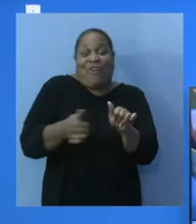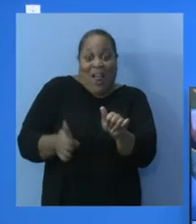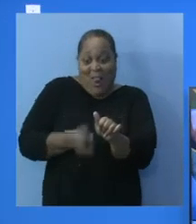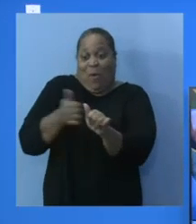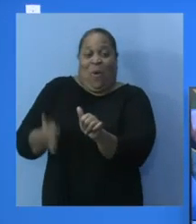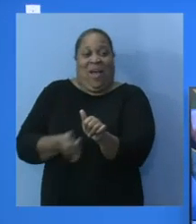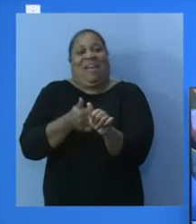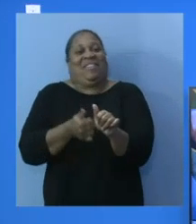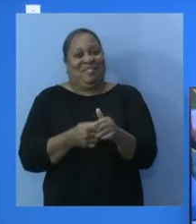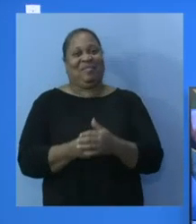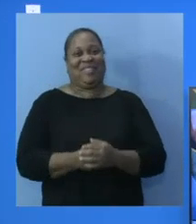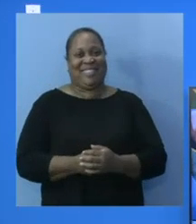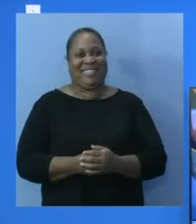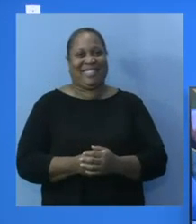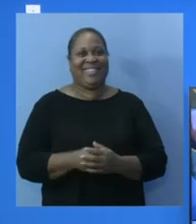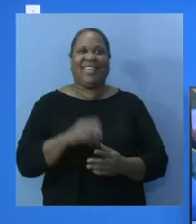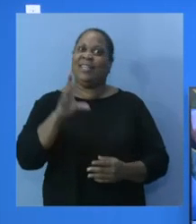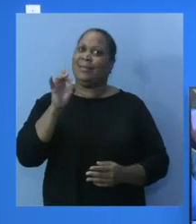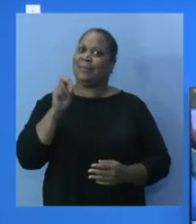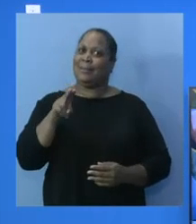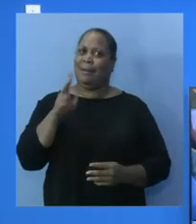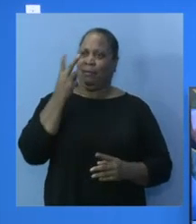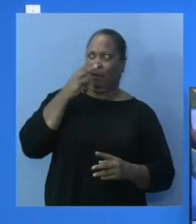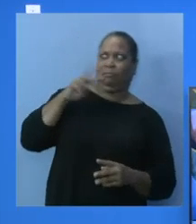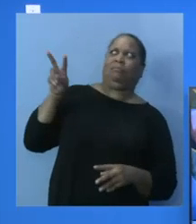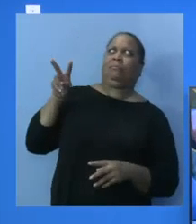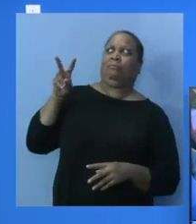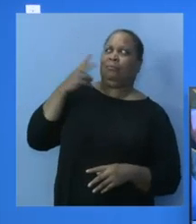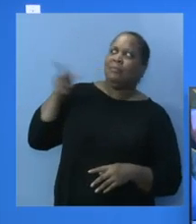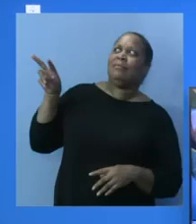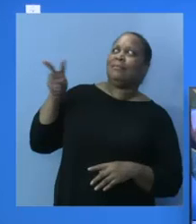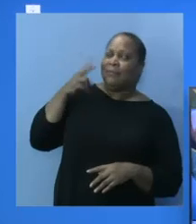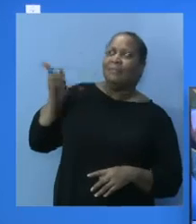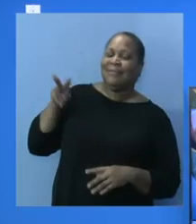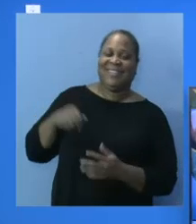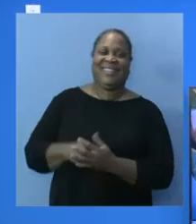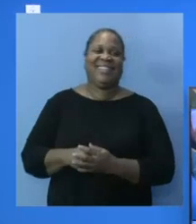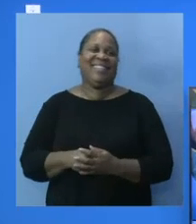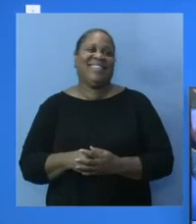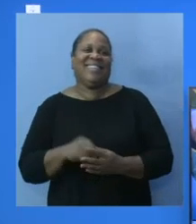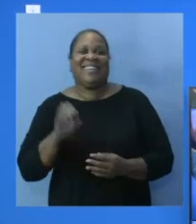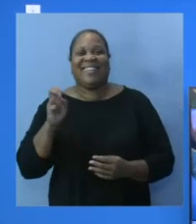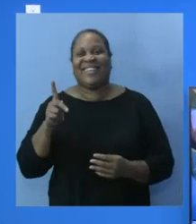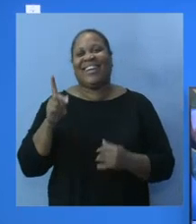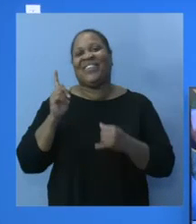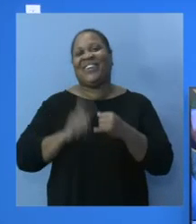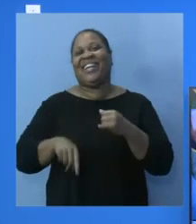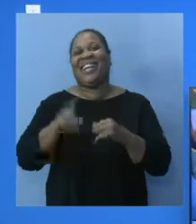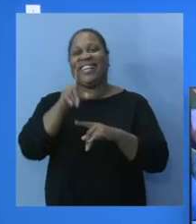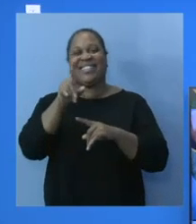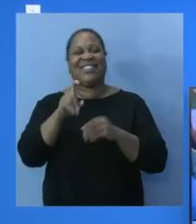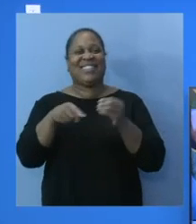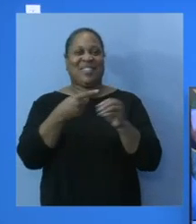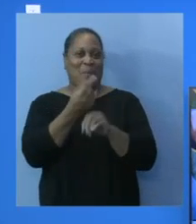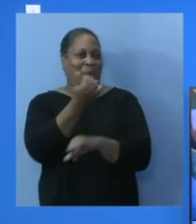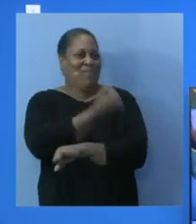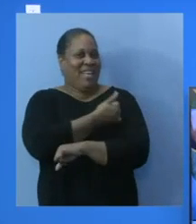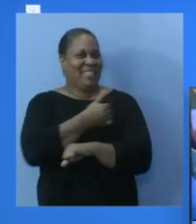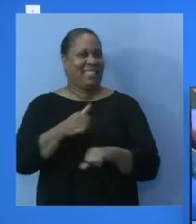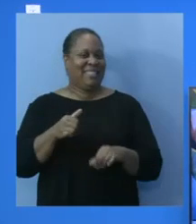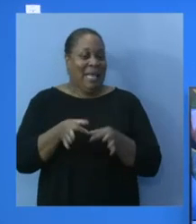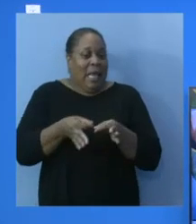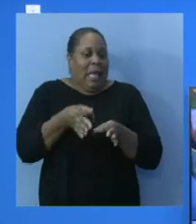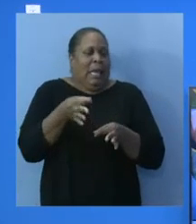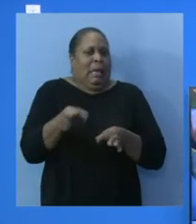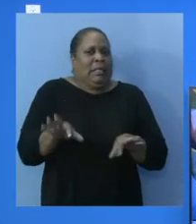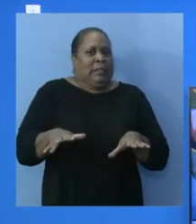Oh. You had Don giving you looks there. I'm sorry, Don. One last question, though, just about vaccine hesitancy, because you